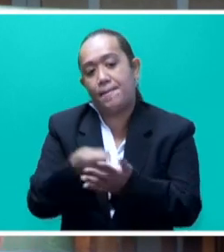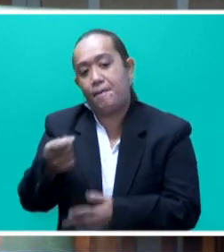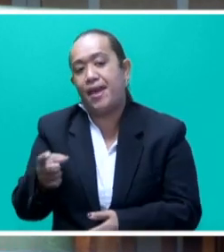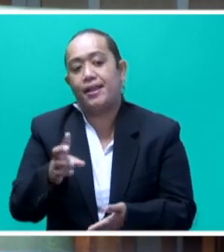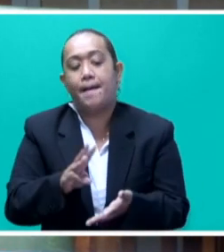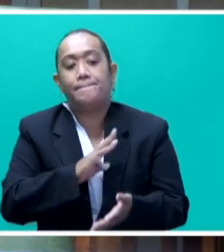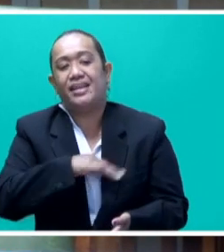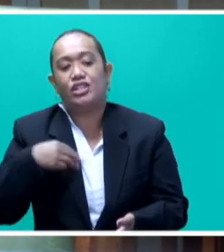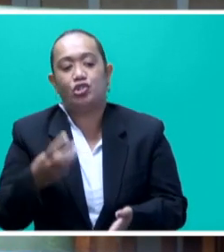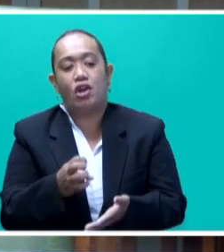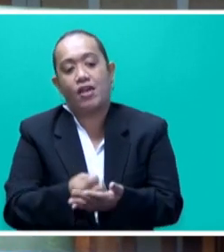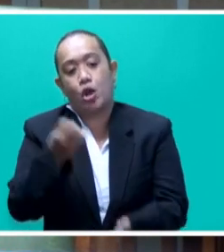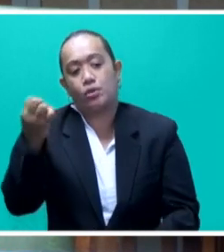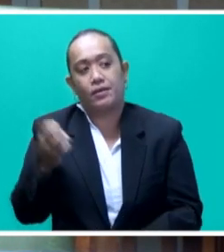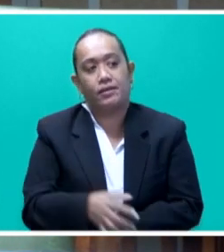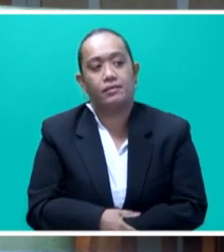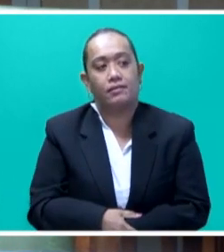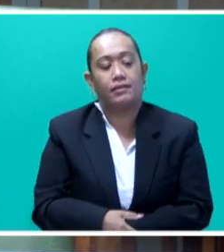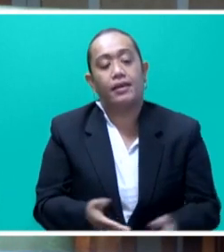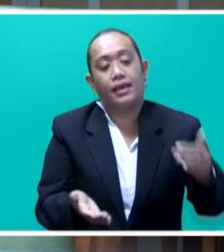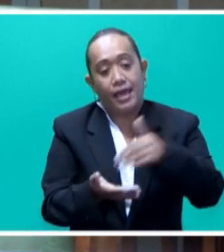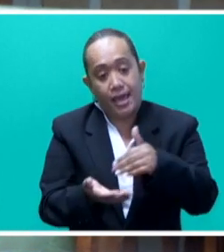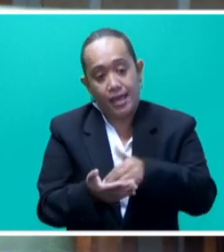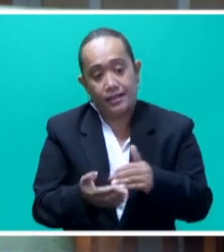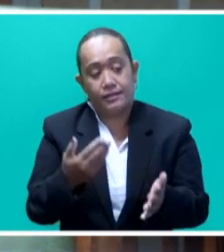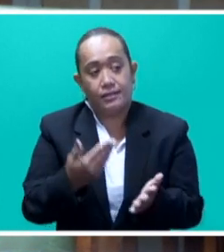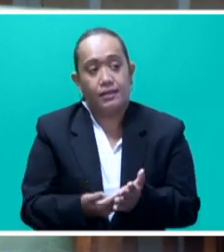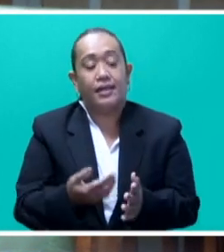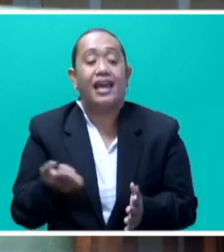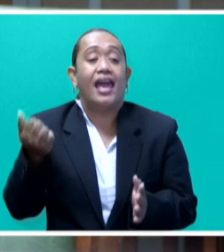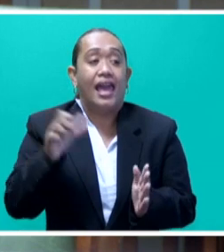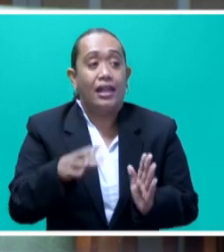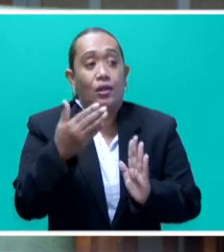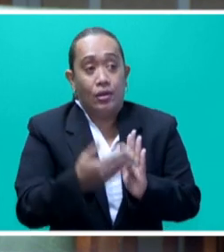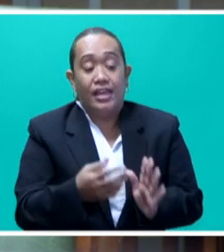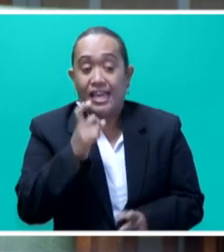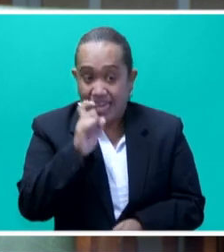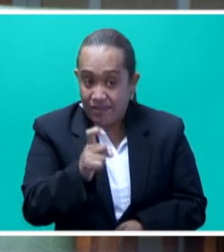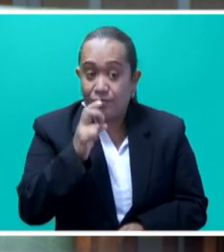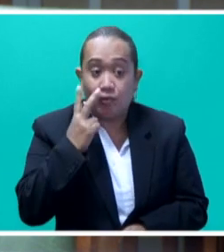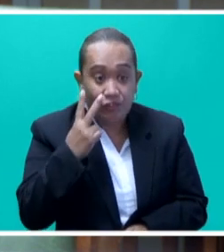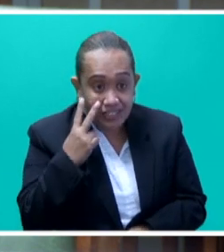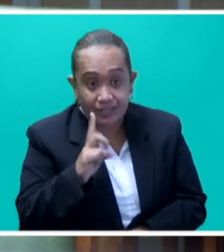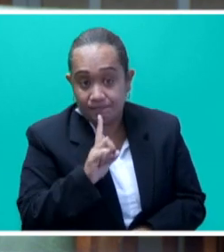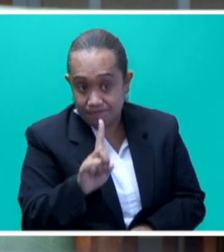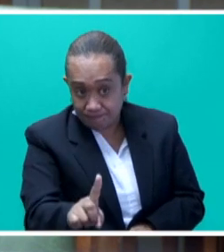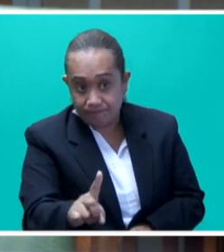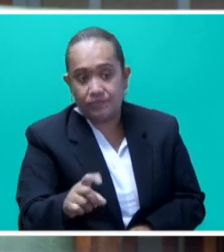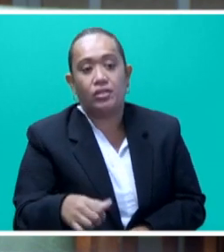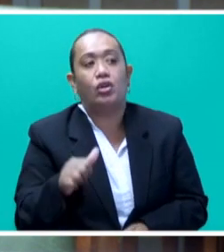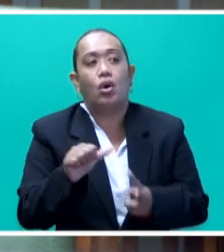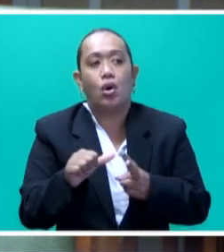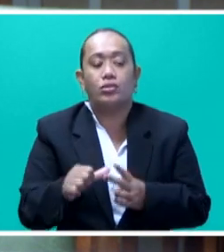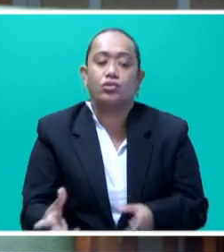additional component to this. Any of these people who actually now go and visit these GPs, they also join the free